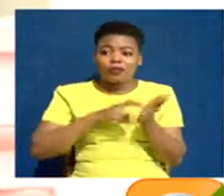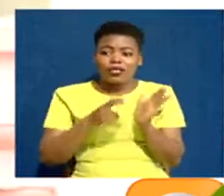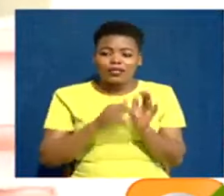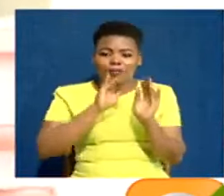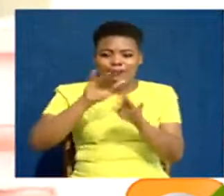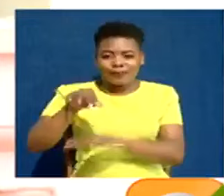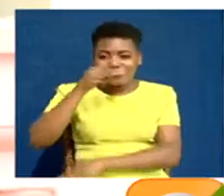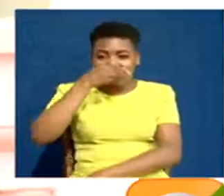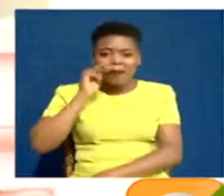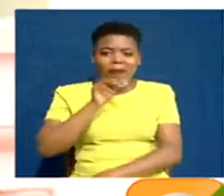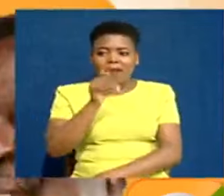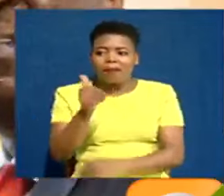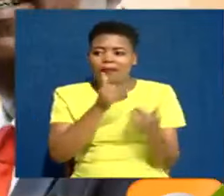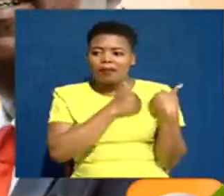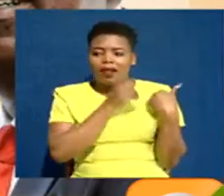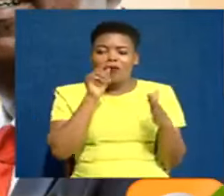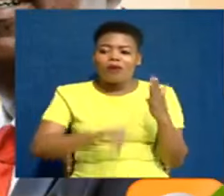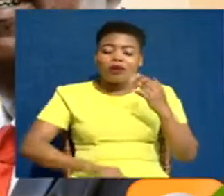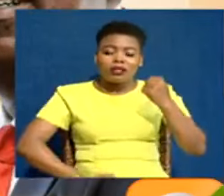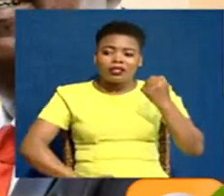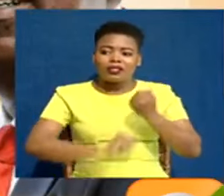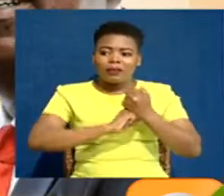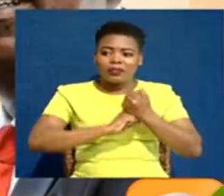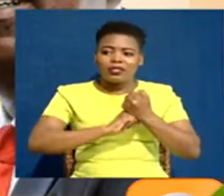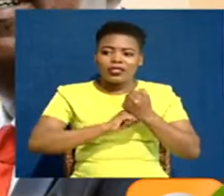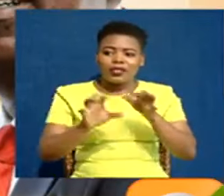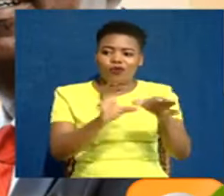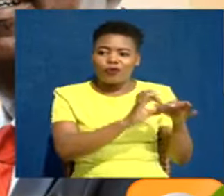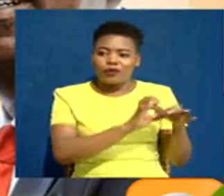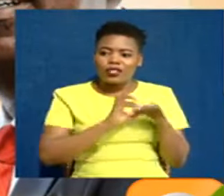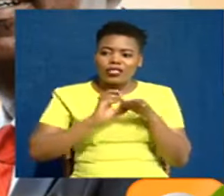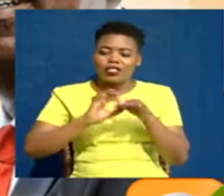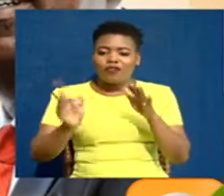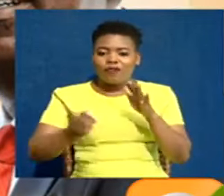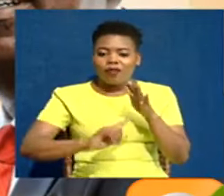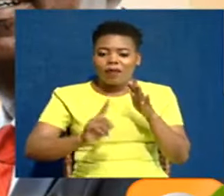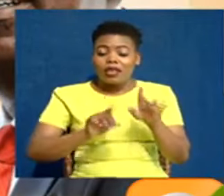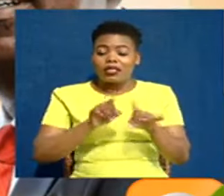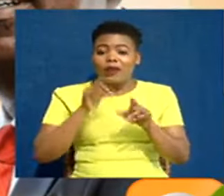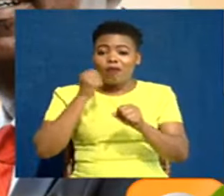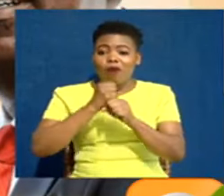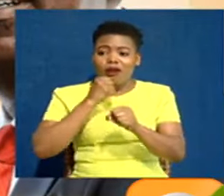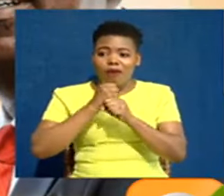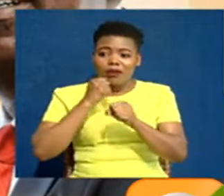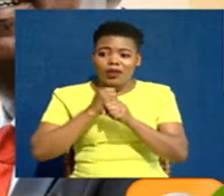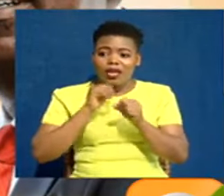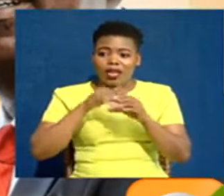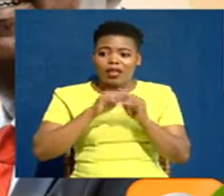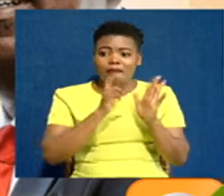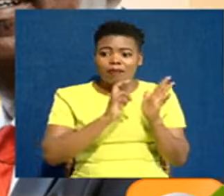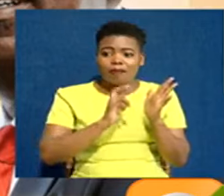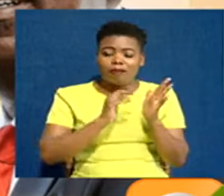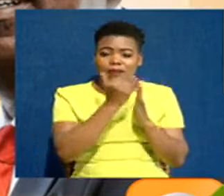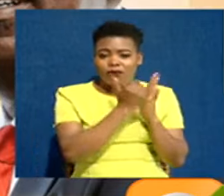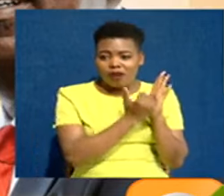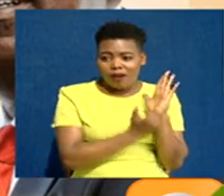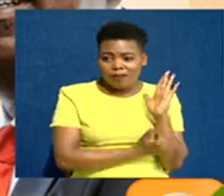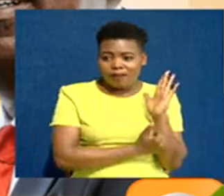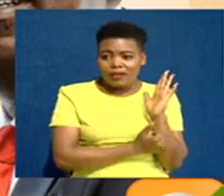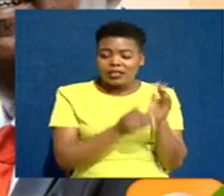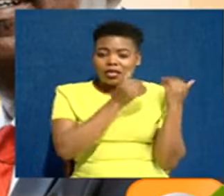Mudavadi's other roles include to facilitate interministerial coordination of cross-functional initiatives and programs, simply put, to